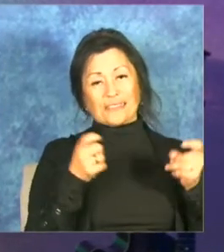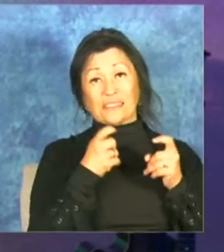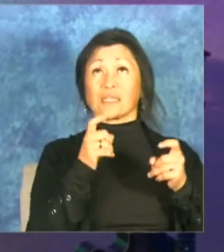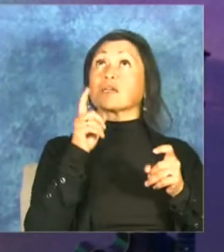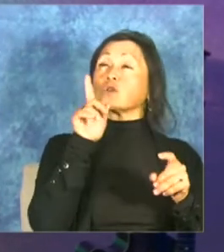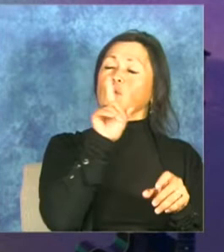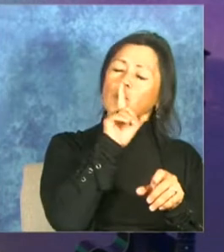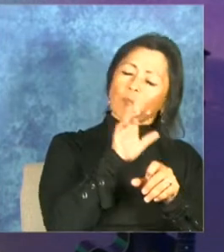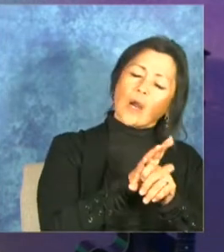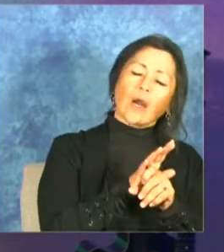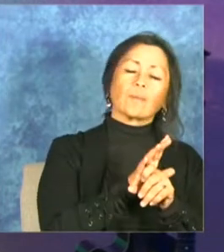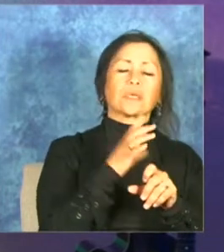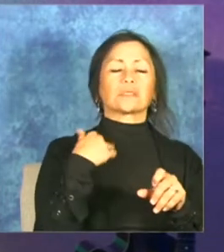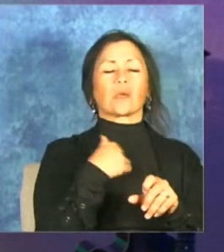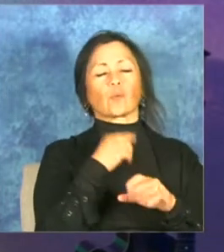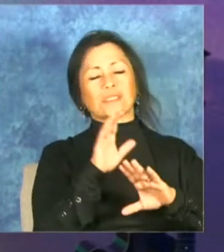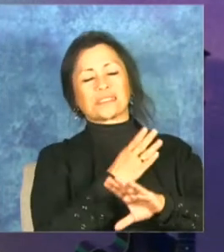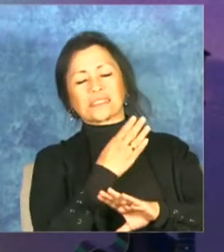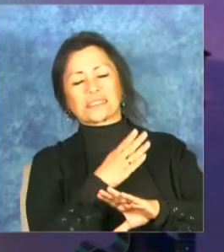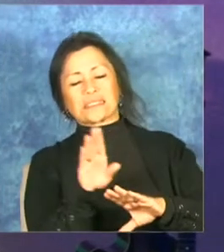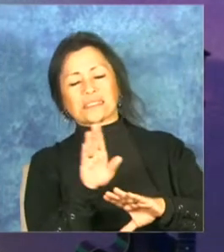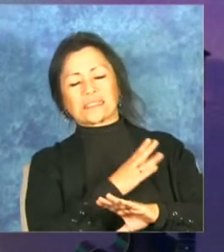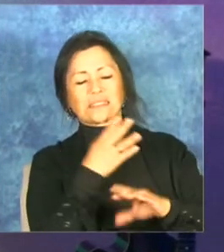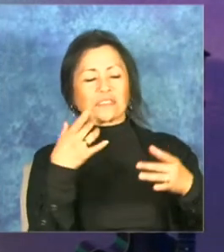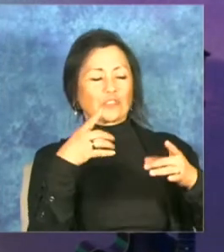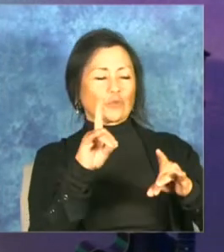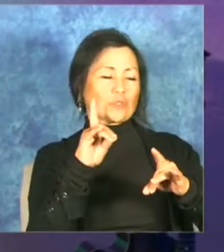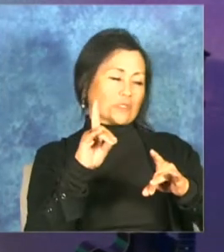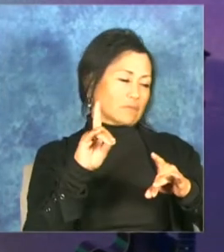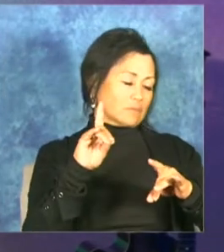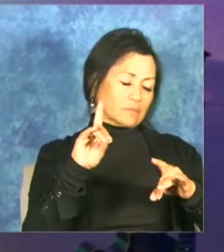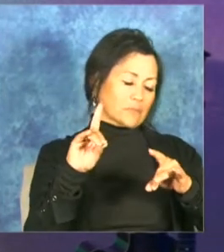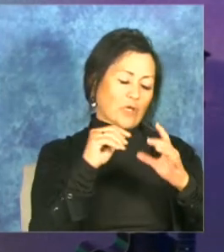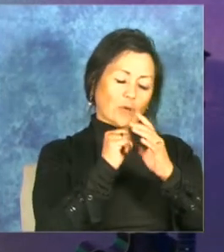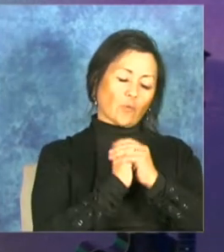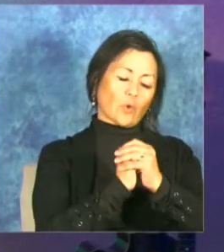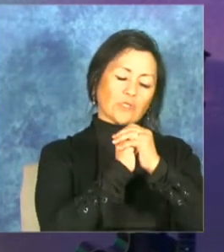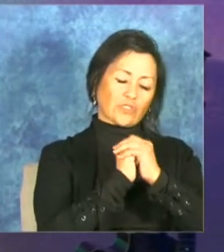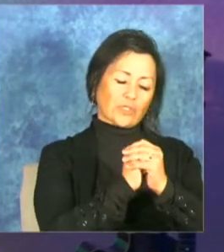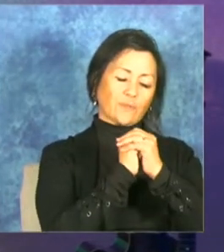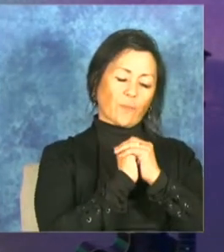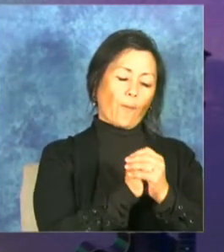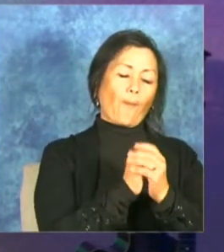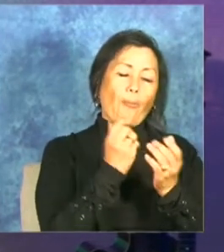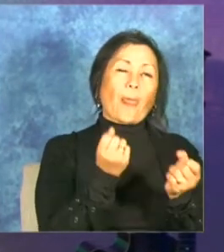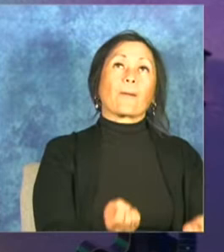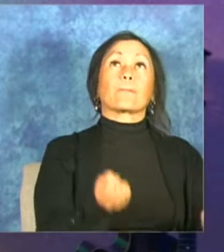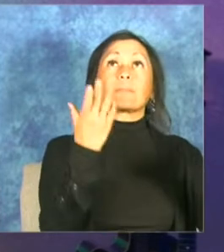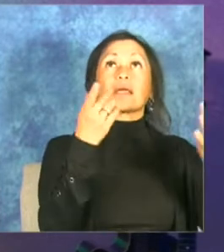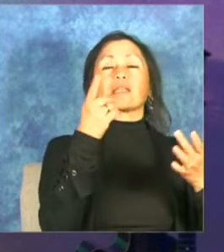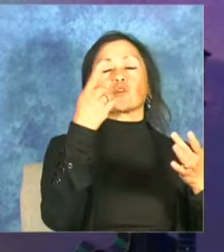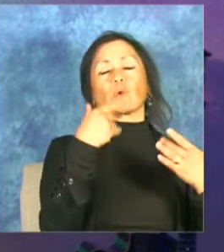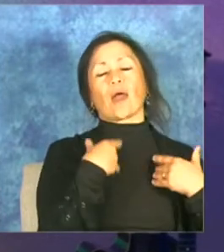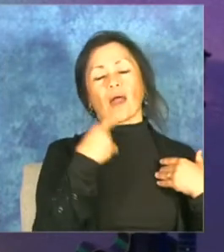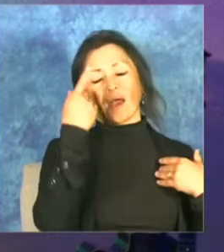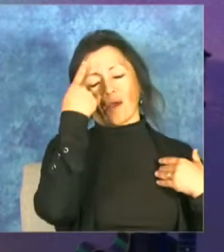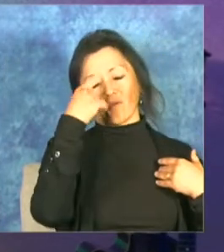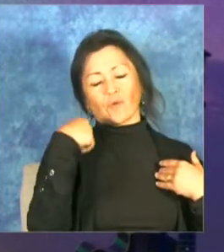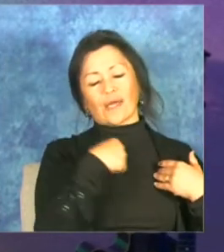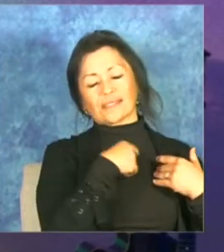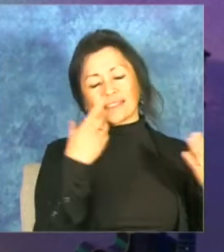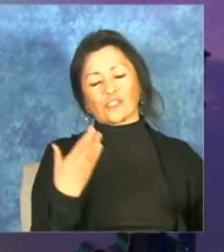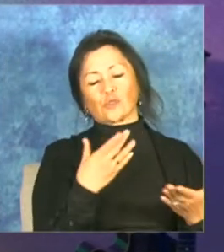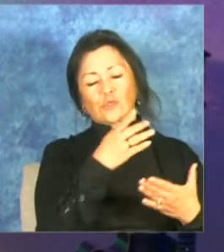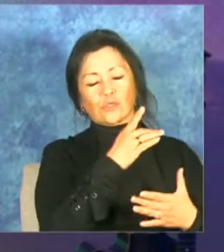have made, and we even sing about some of those in our songs this morning, there's just so much you have for us here on this